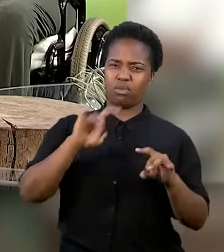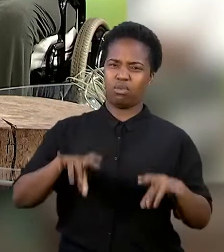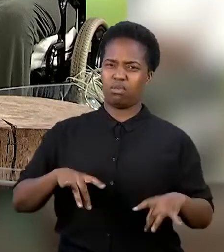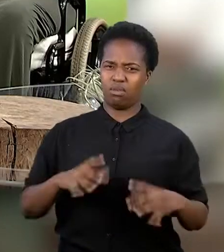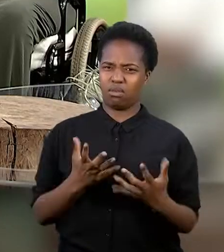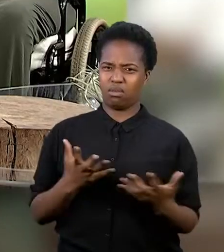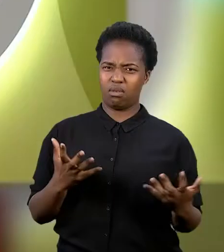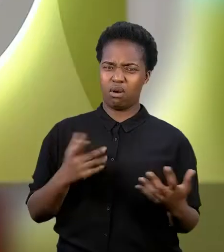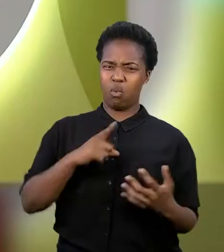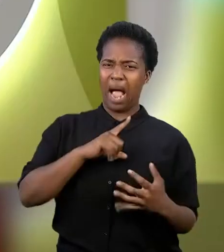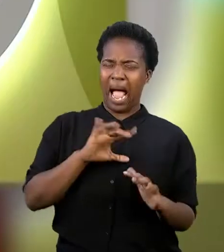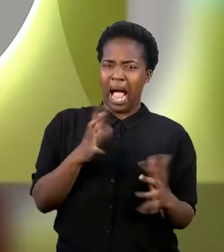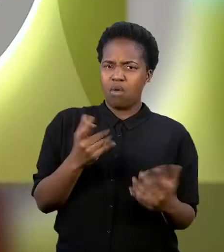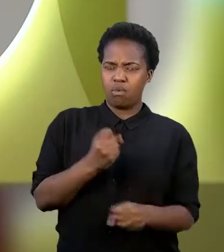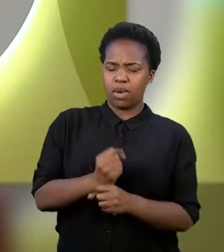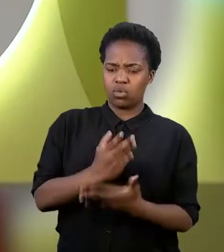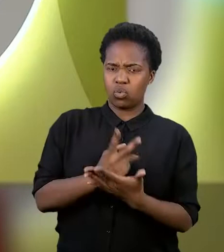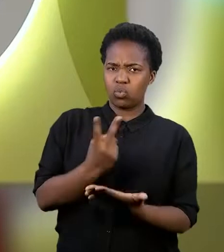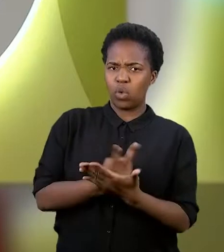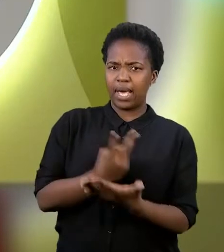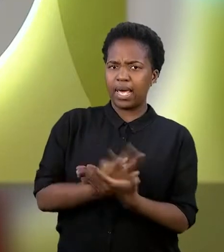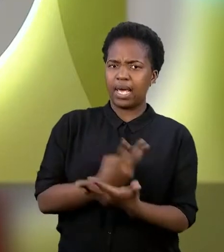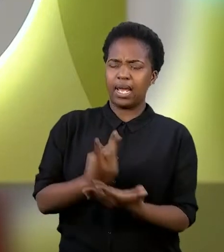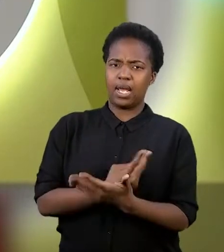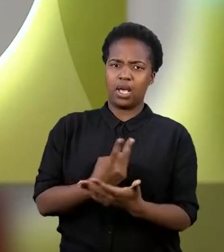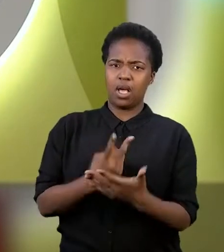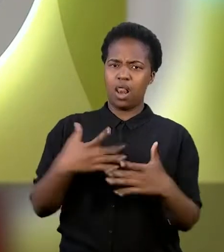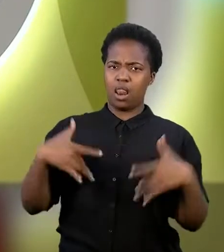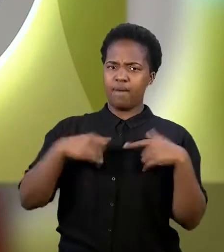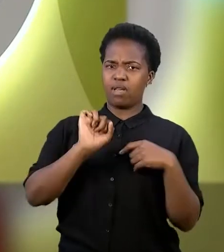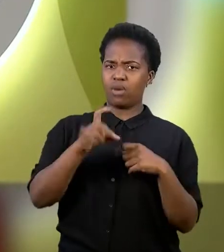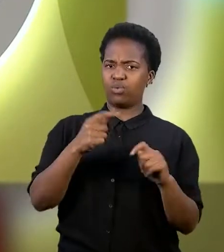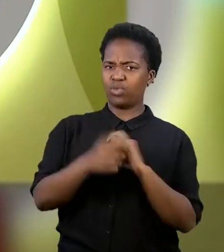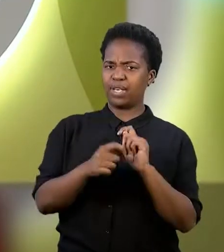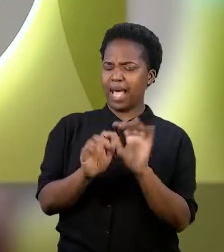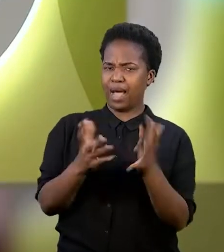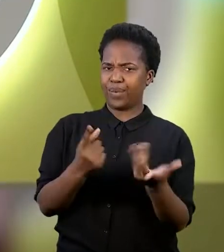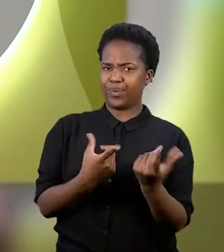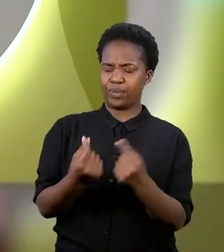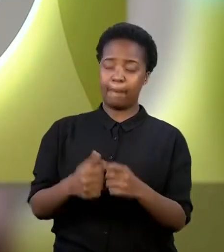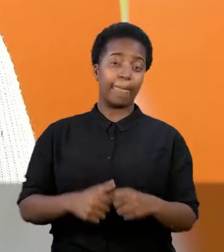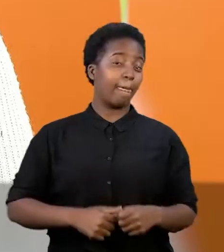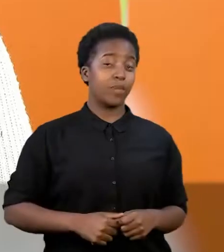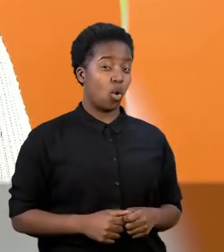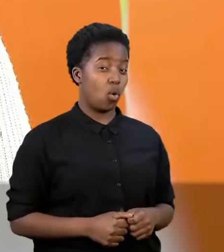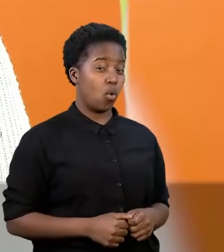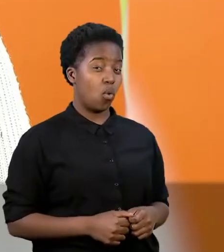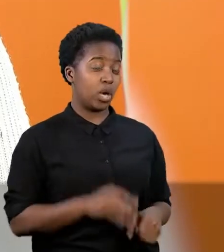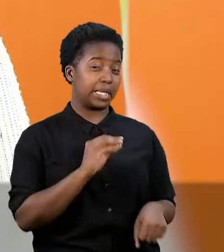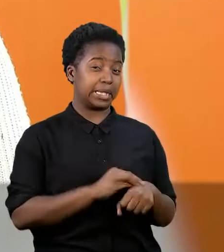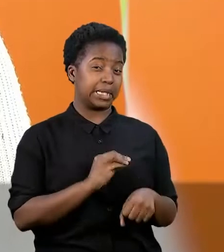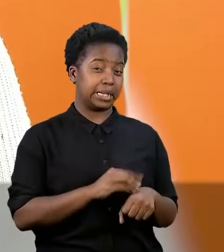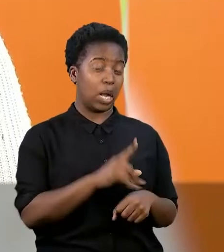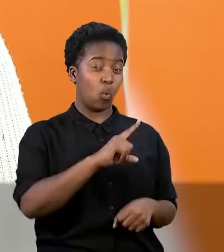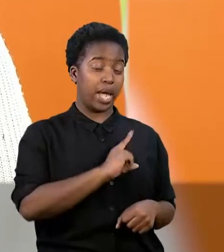Ke eng e le horeng o la tlameha hore o e tlwaele e ne le ntjha e le hore e ne o bona e le challenge bophelong ba hao ka nako tseo? Bothata ke